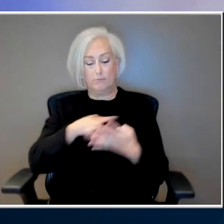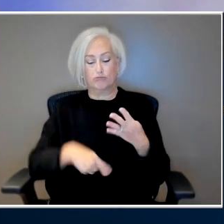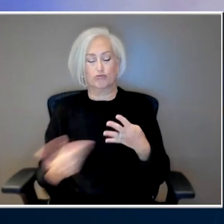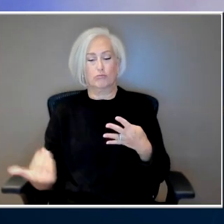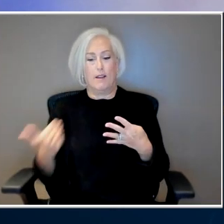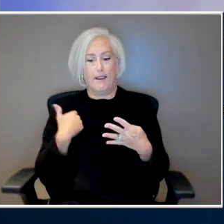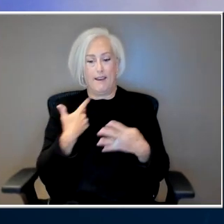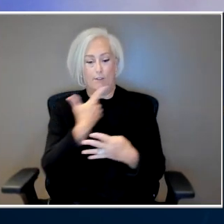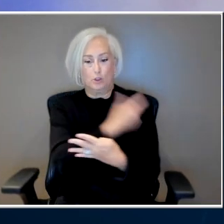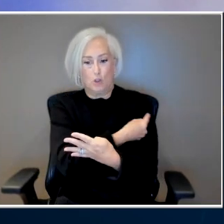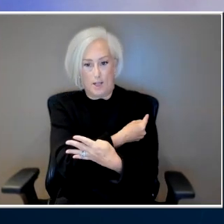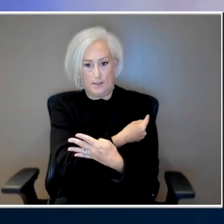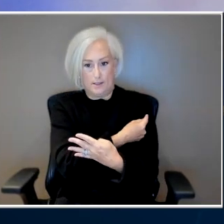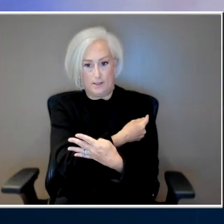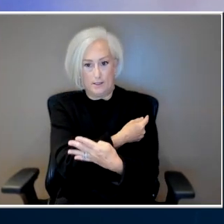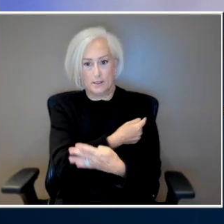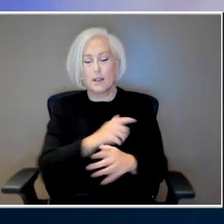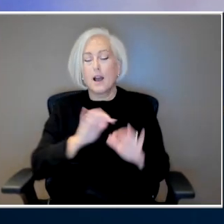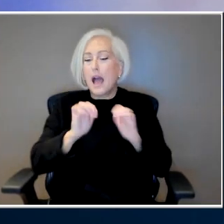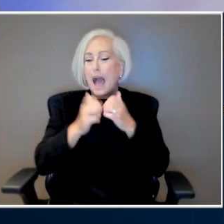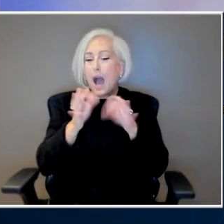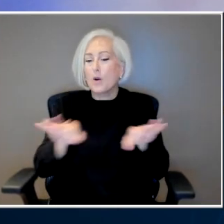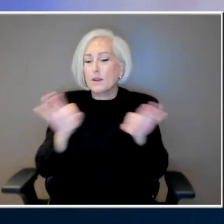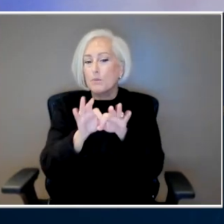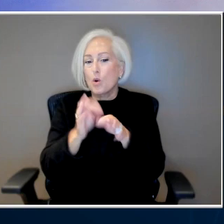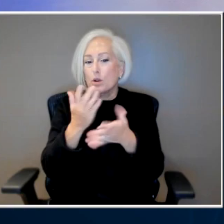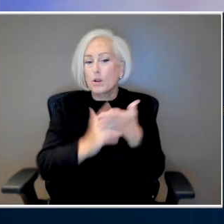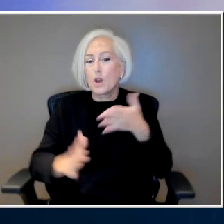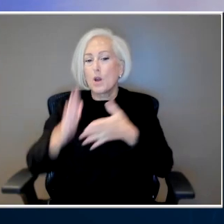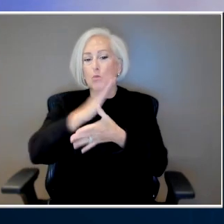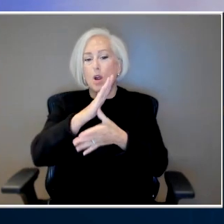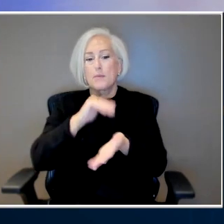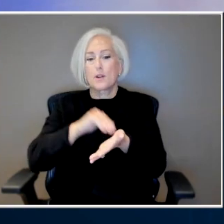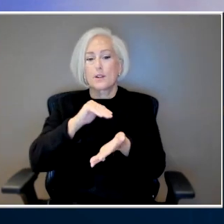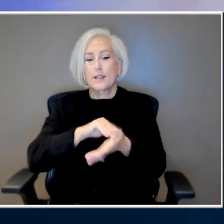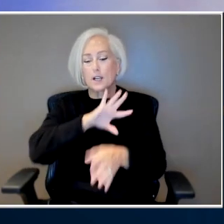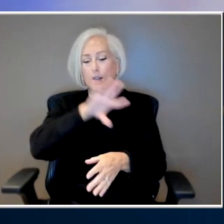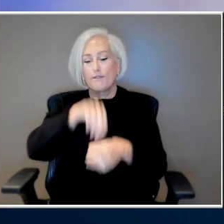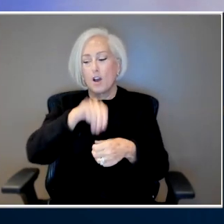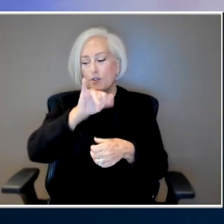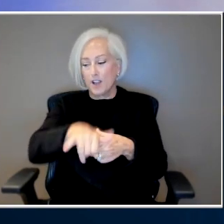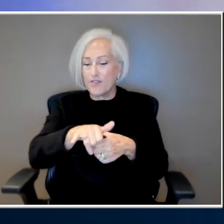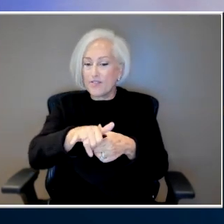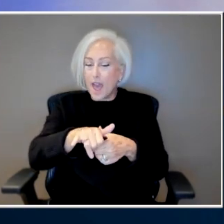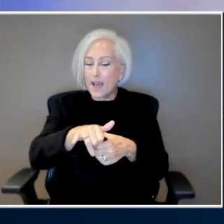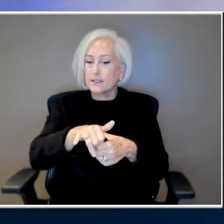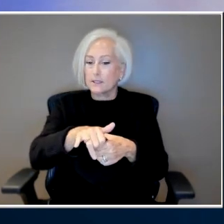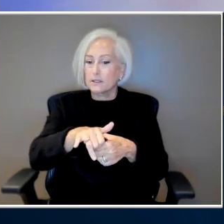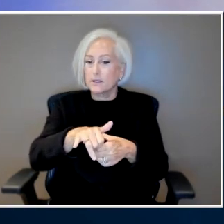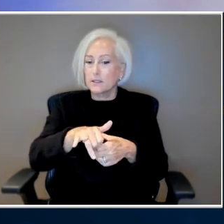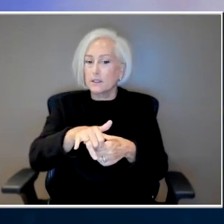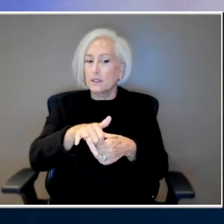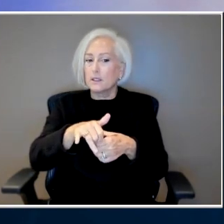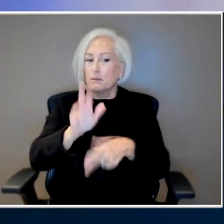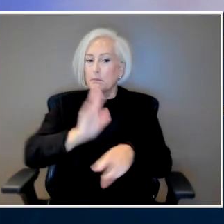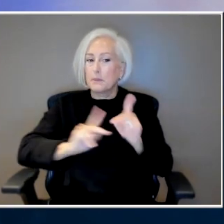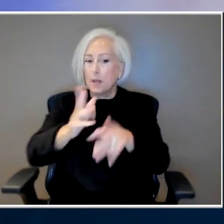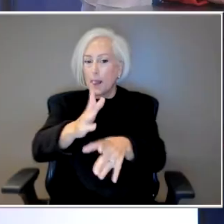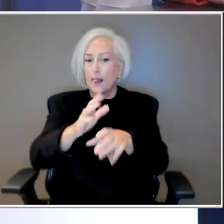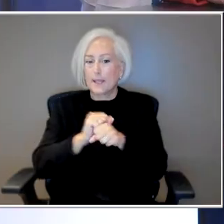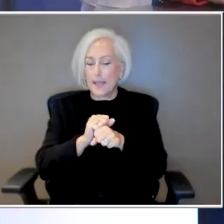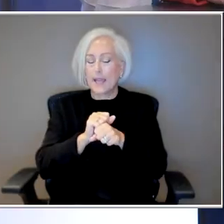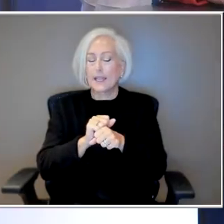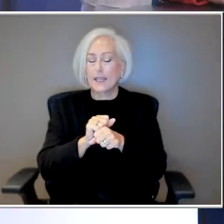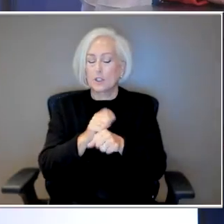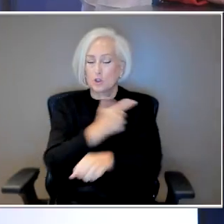are primary physicians in this fight? Oh, gosh. Vitally important. Because the front line